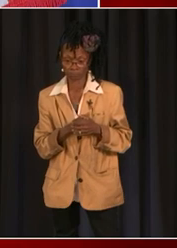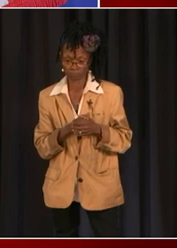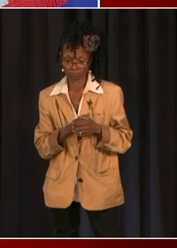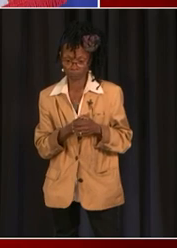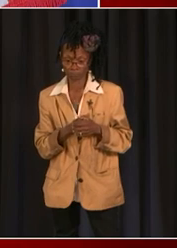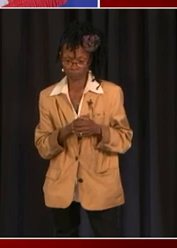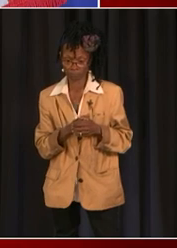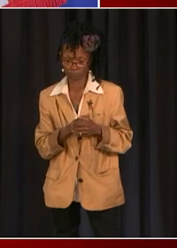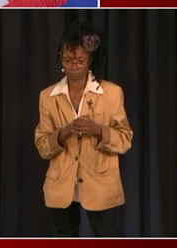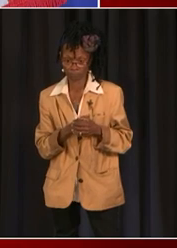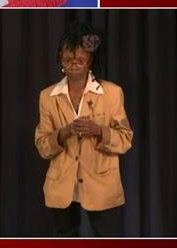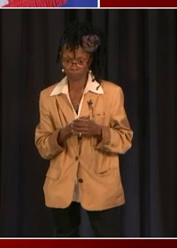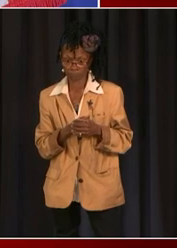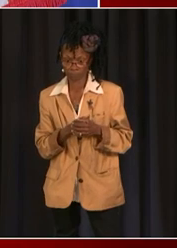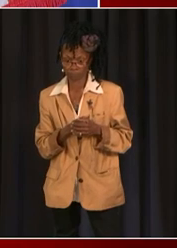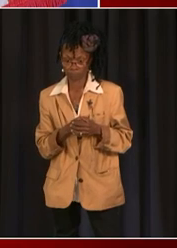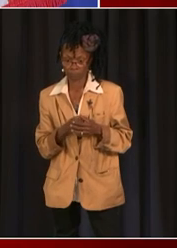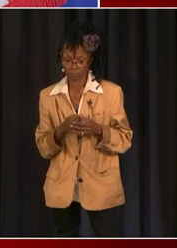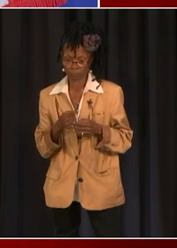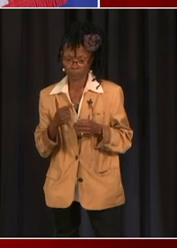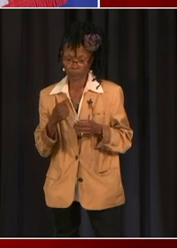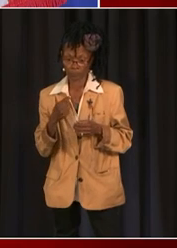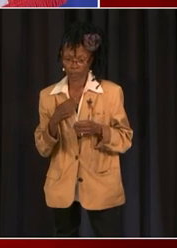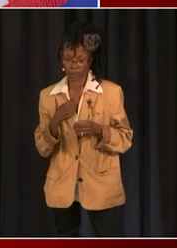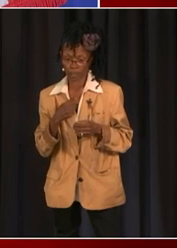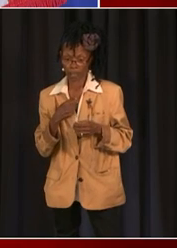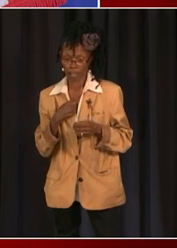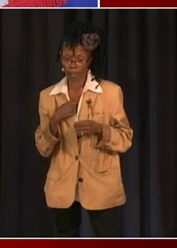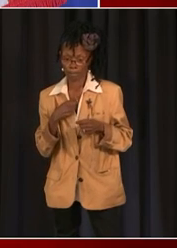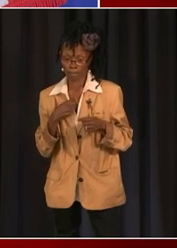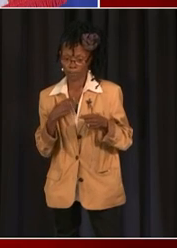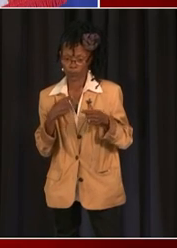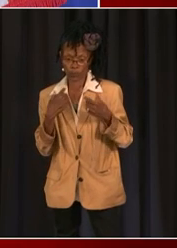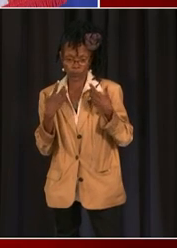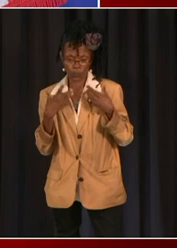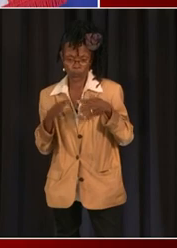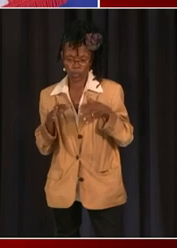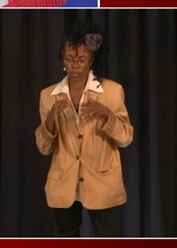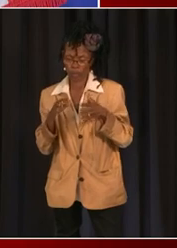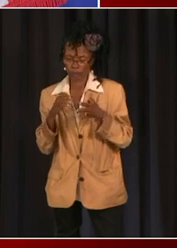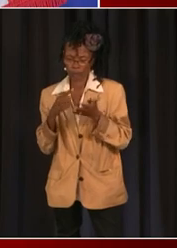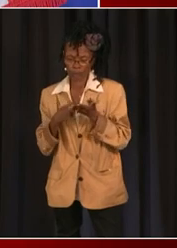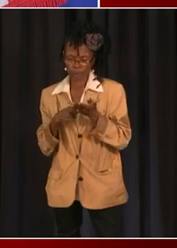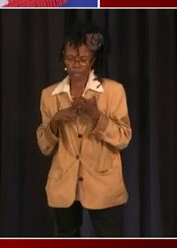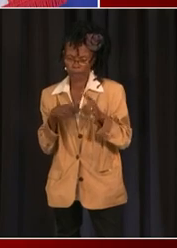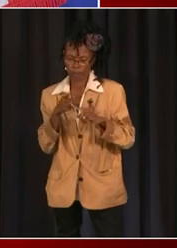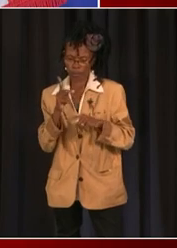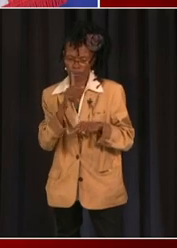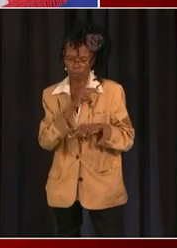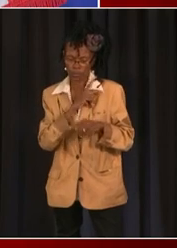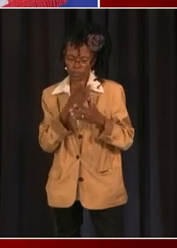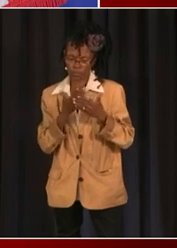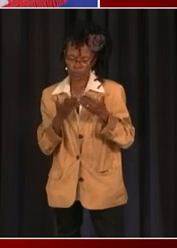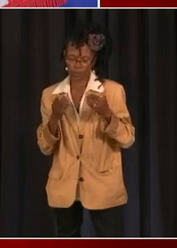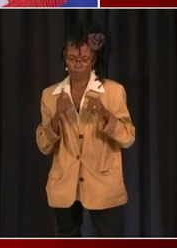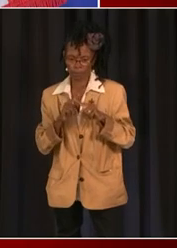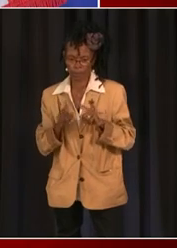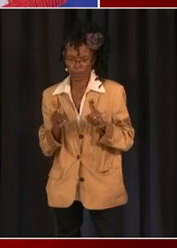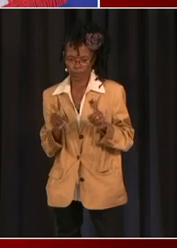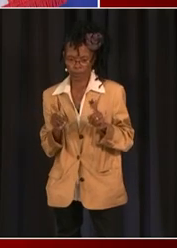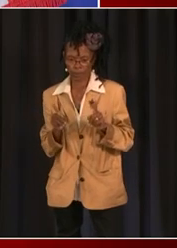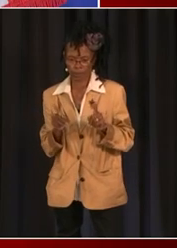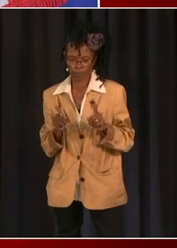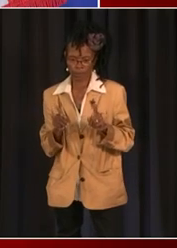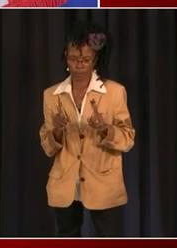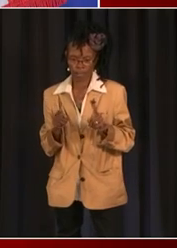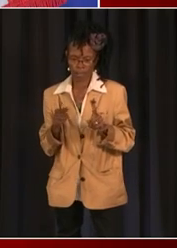I'm pausing because I'm not going to talk about us, in particular. But I